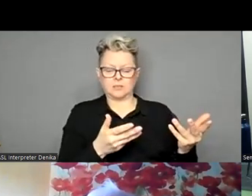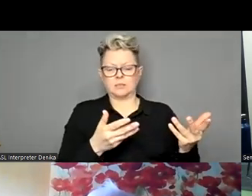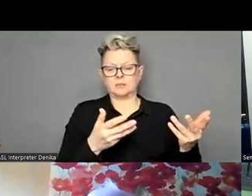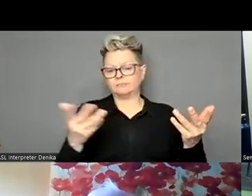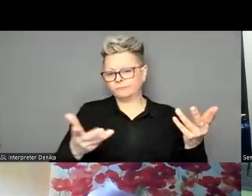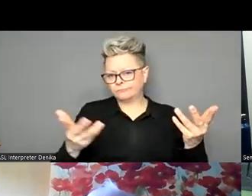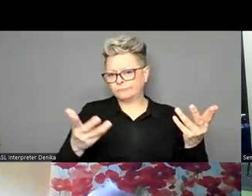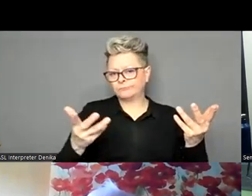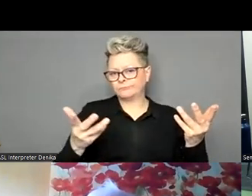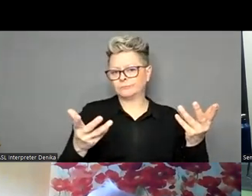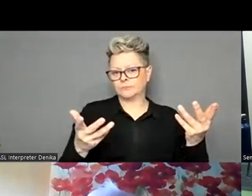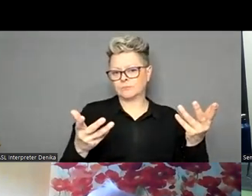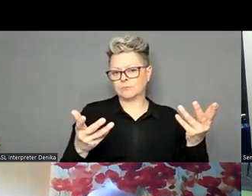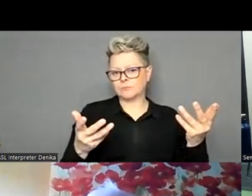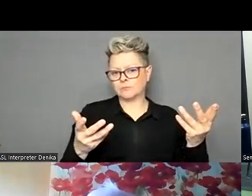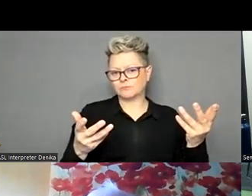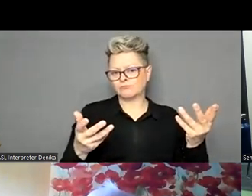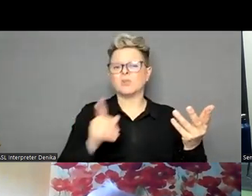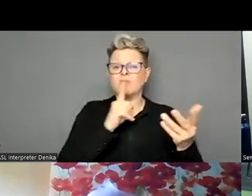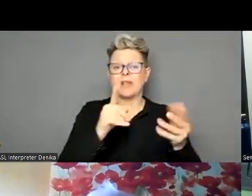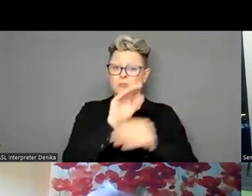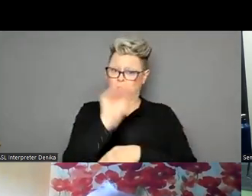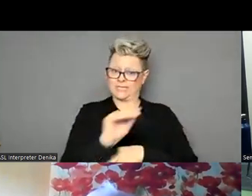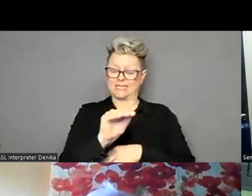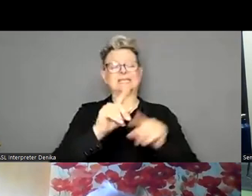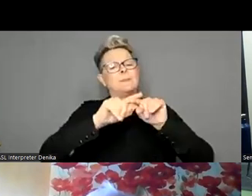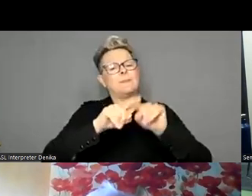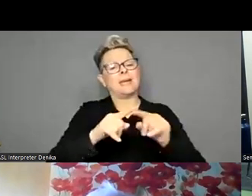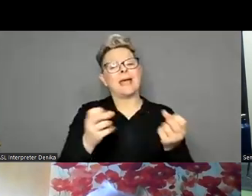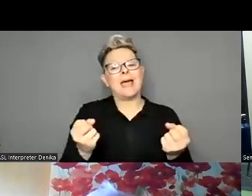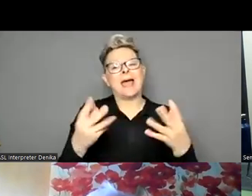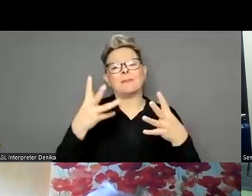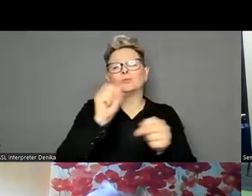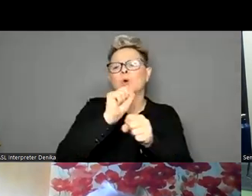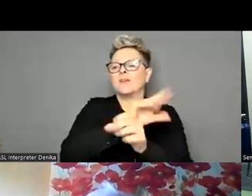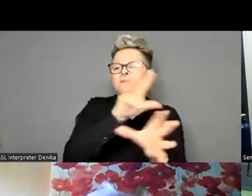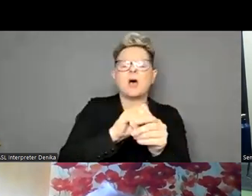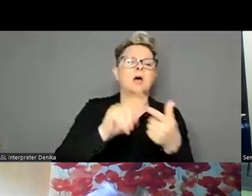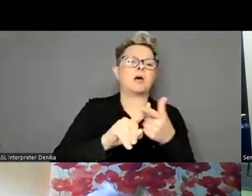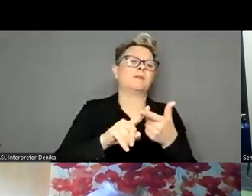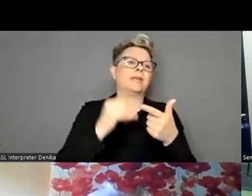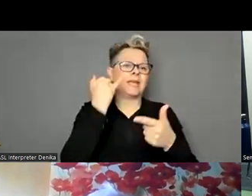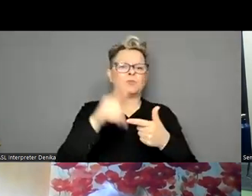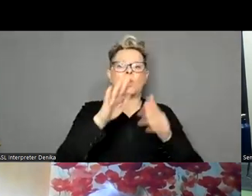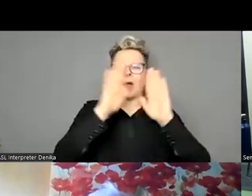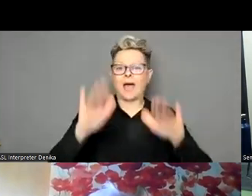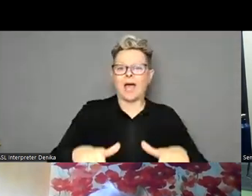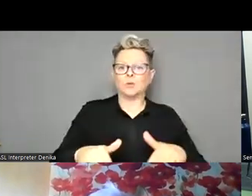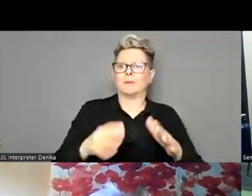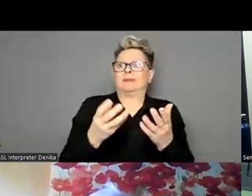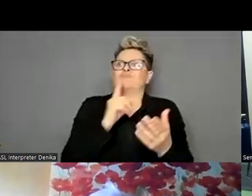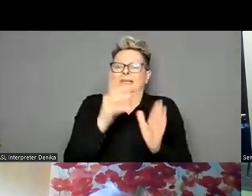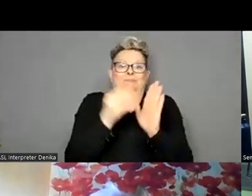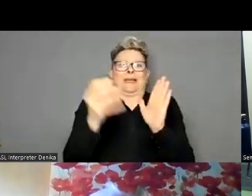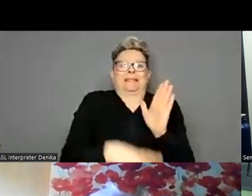the percentage varies based on the size of the estate as well, how much work is involved in doing it. But